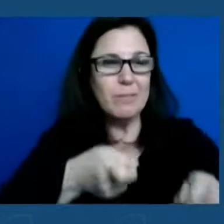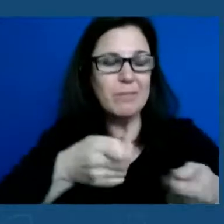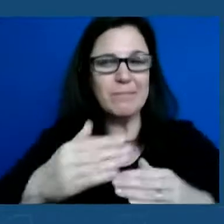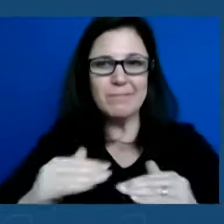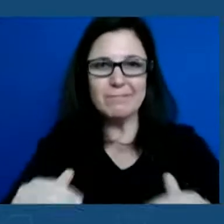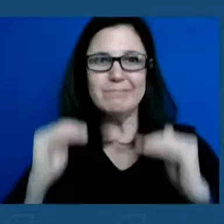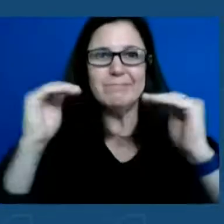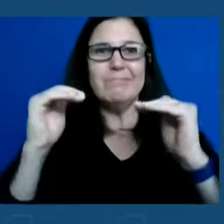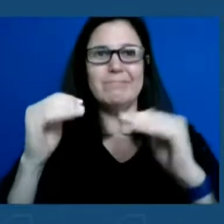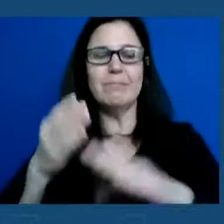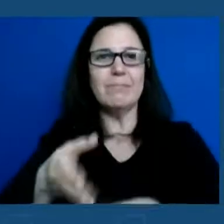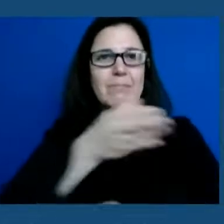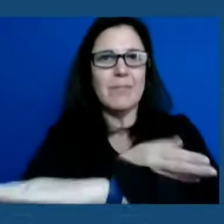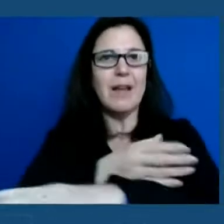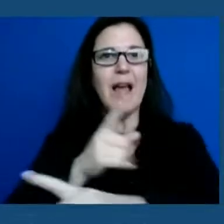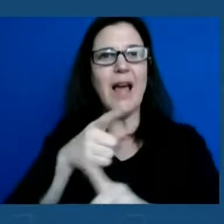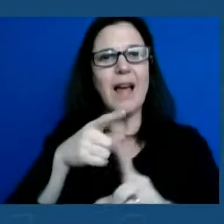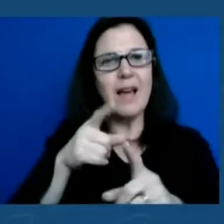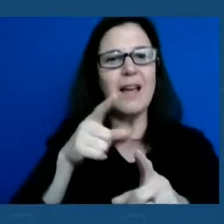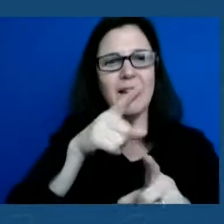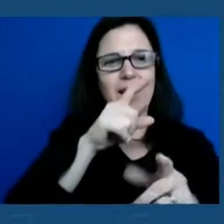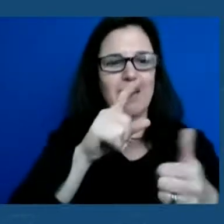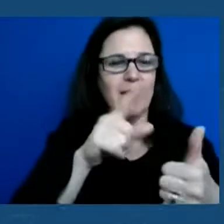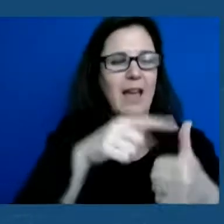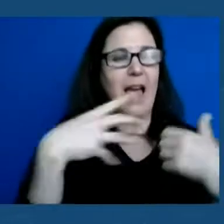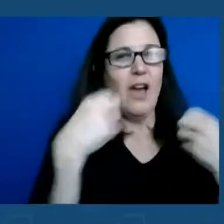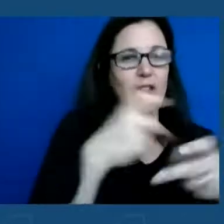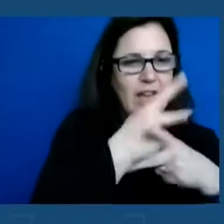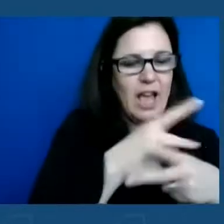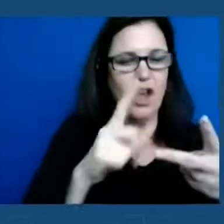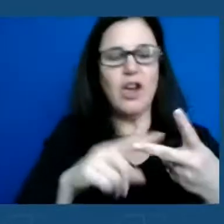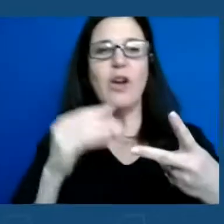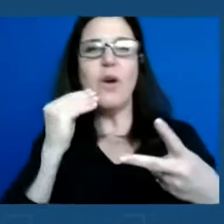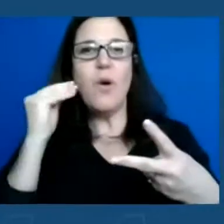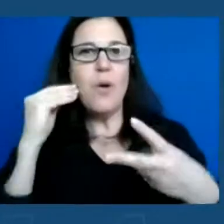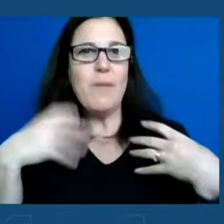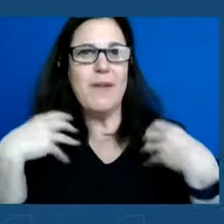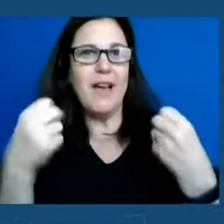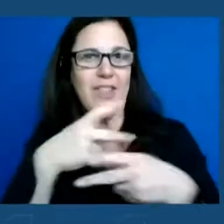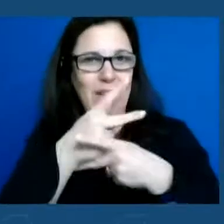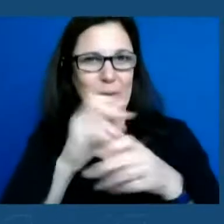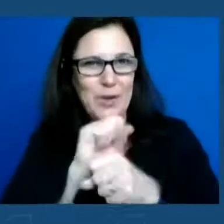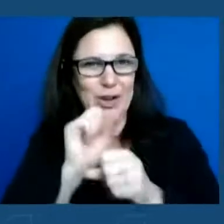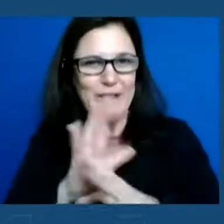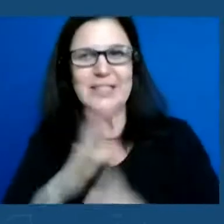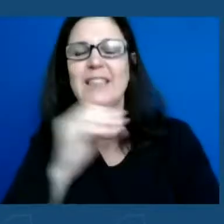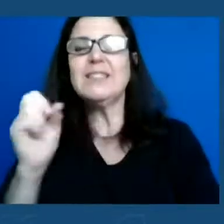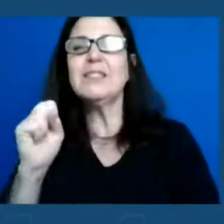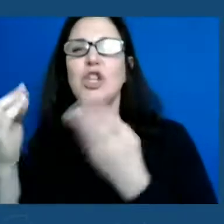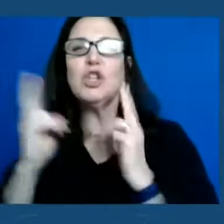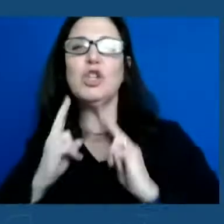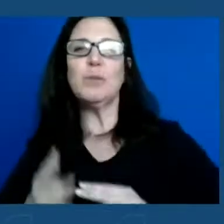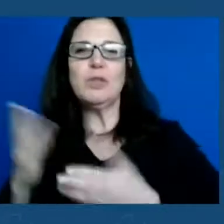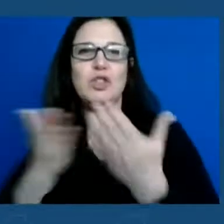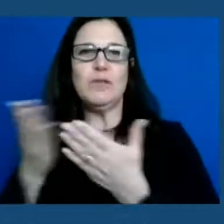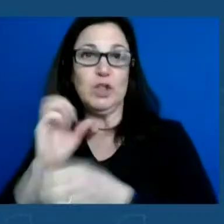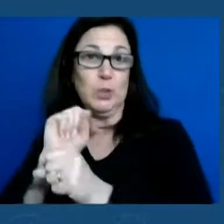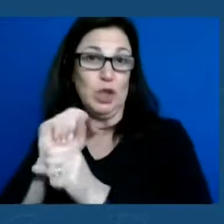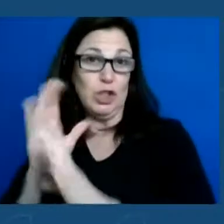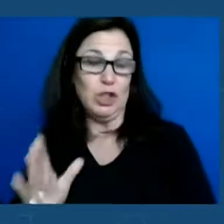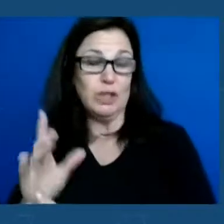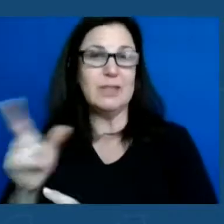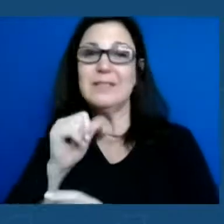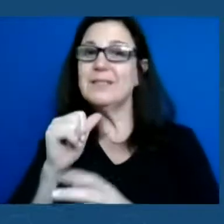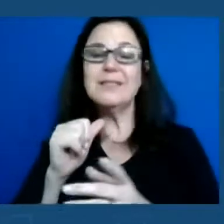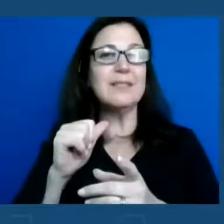human services workers was really important because, a lot of people could have other options. This is not a time of, high